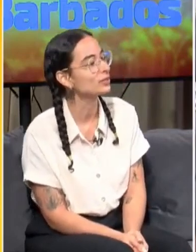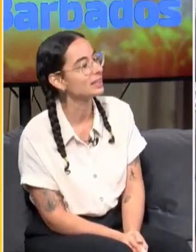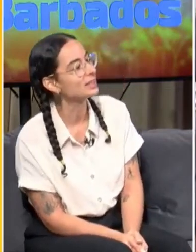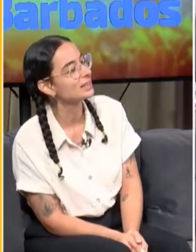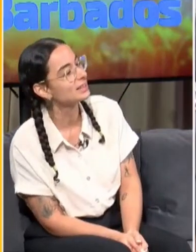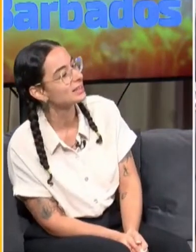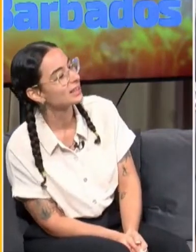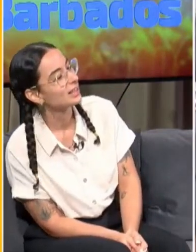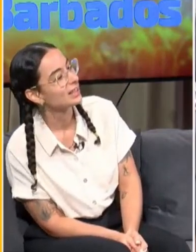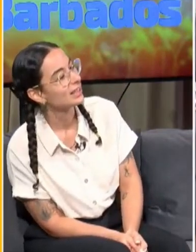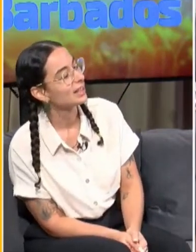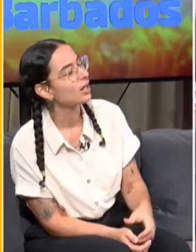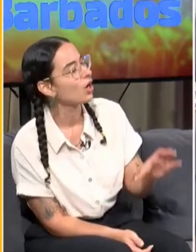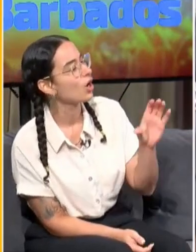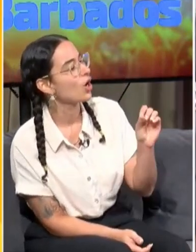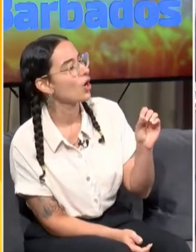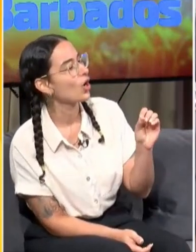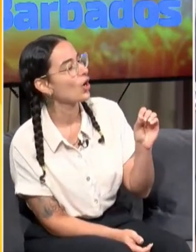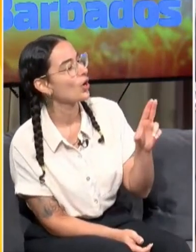of those things.